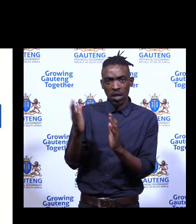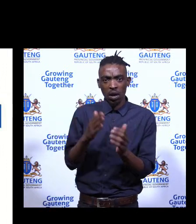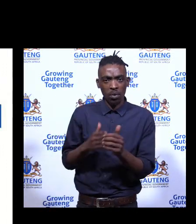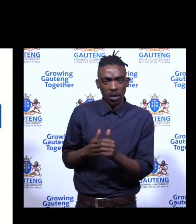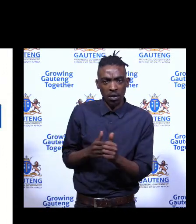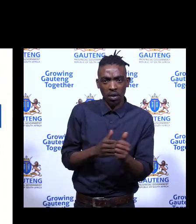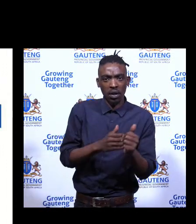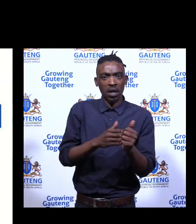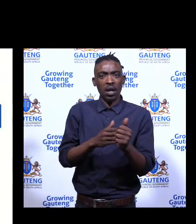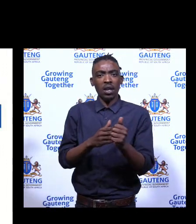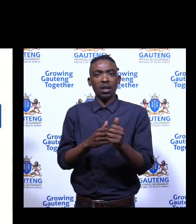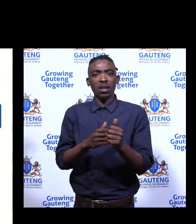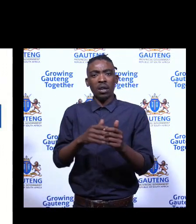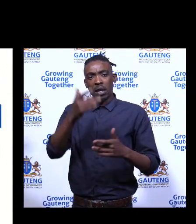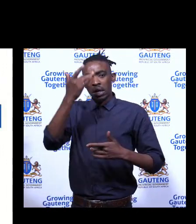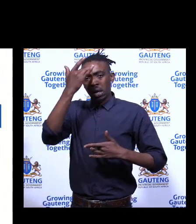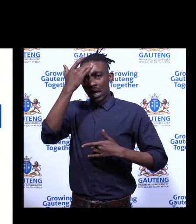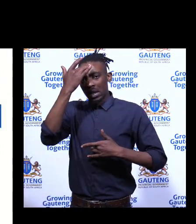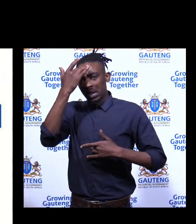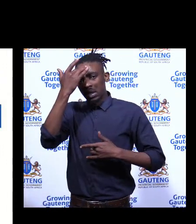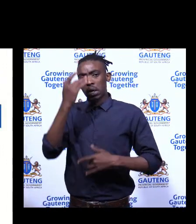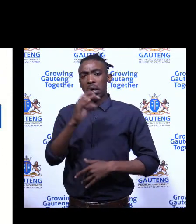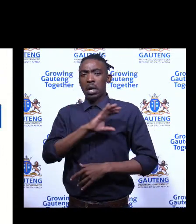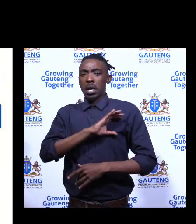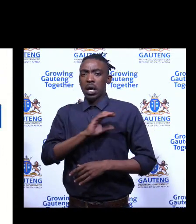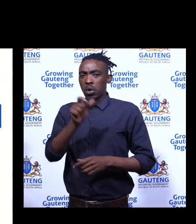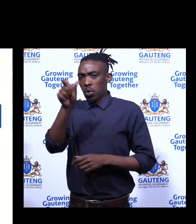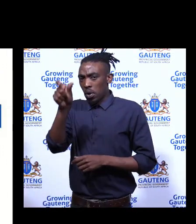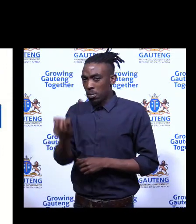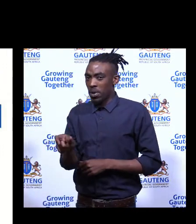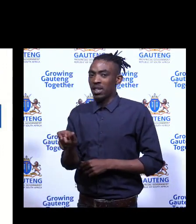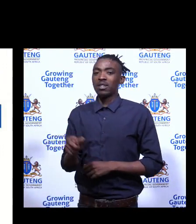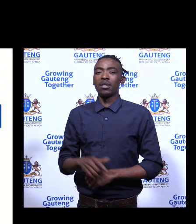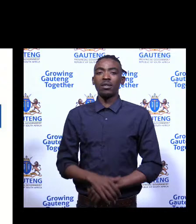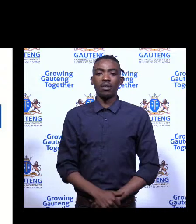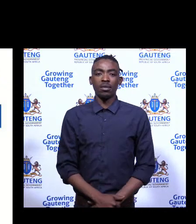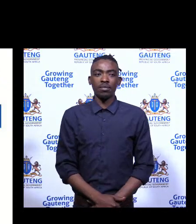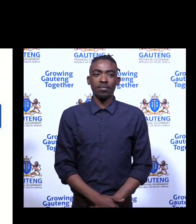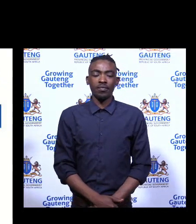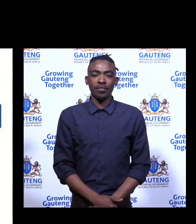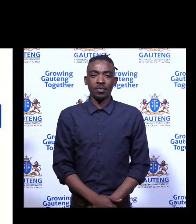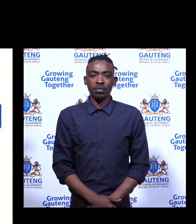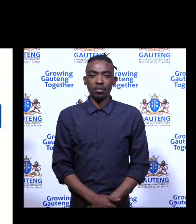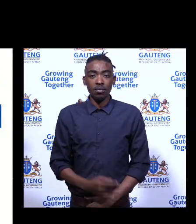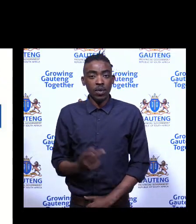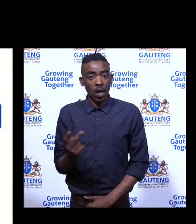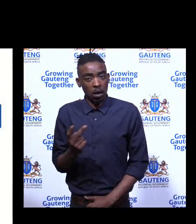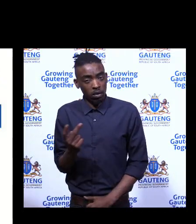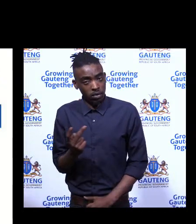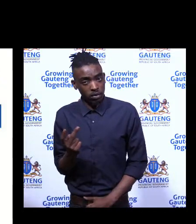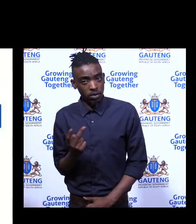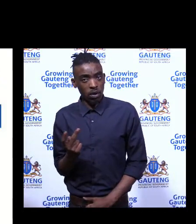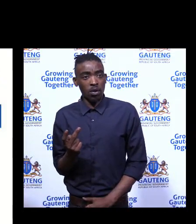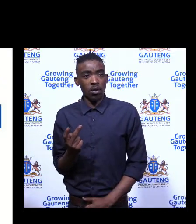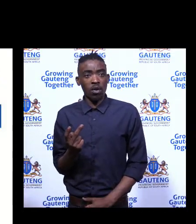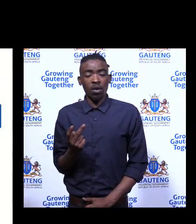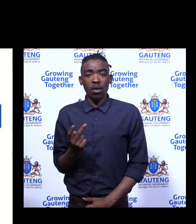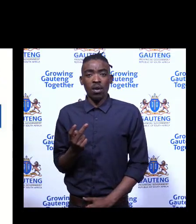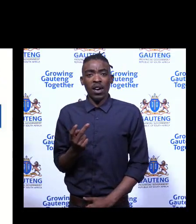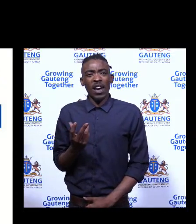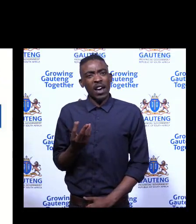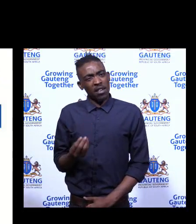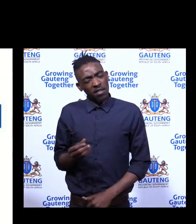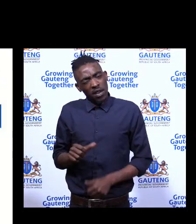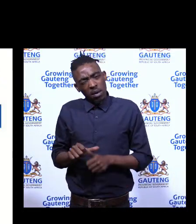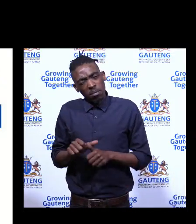public health strategies, how we inform the decision. We also need to have a better, a more